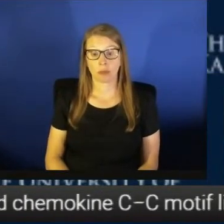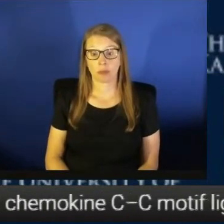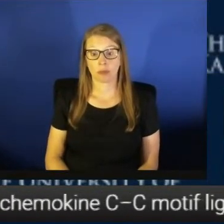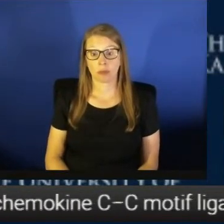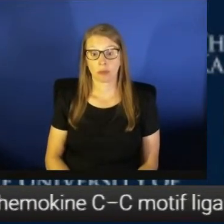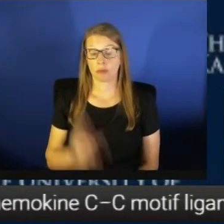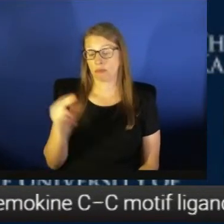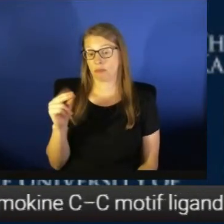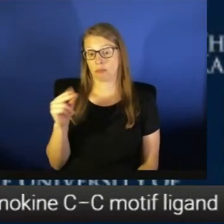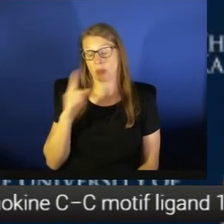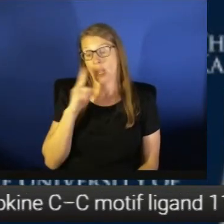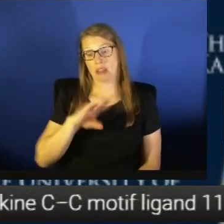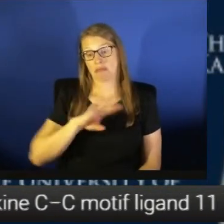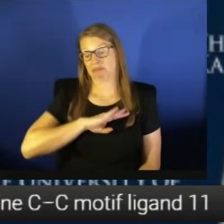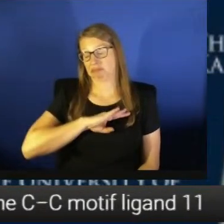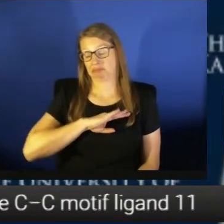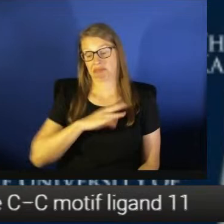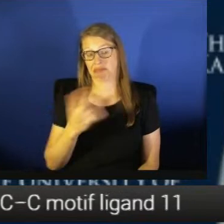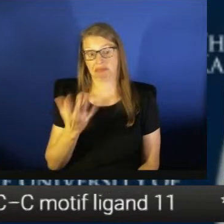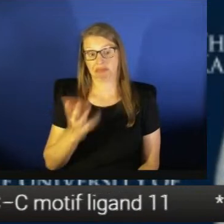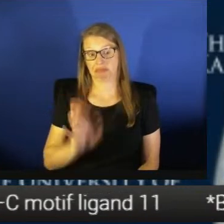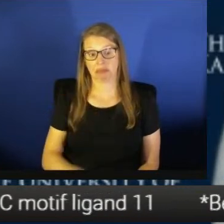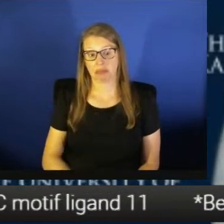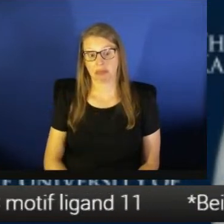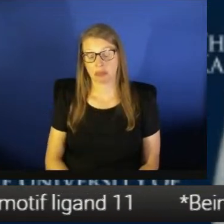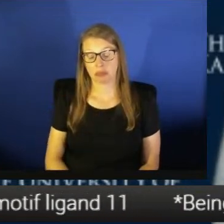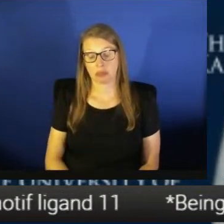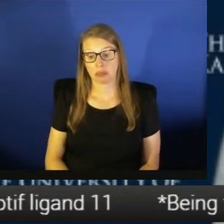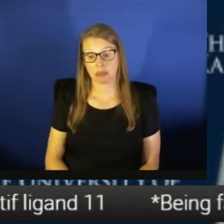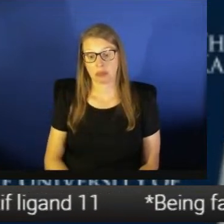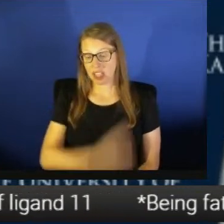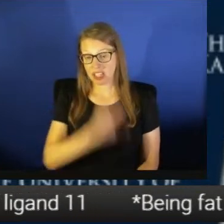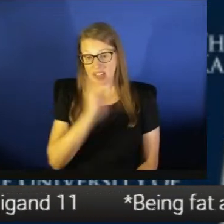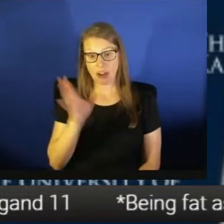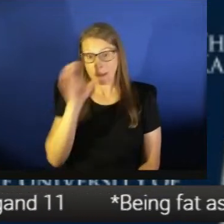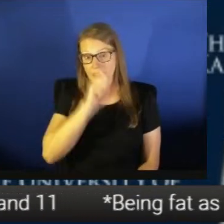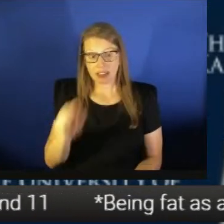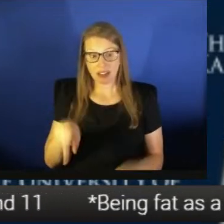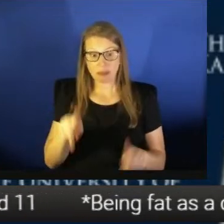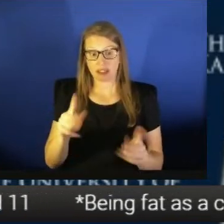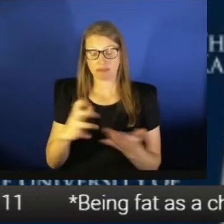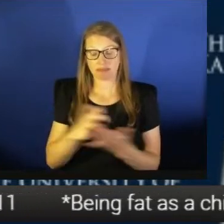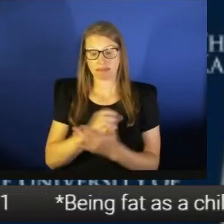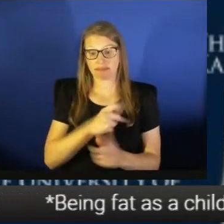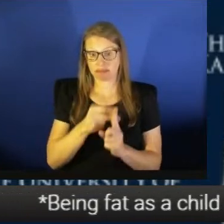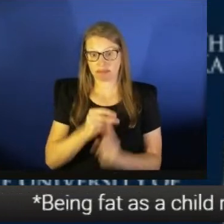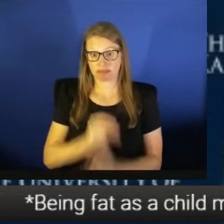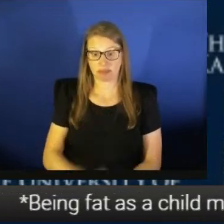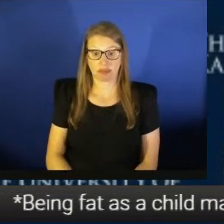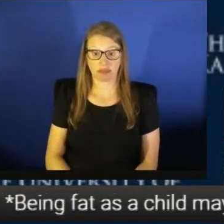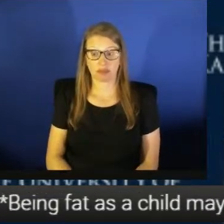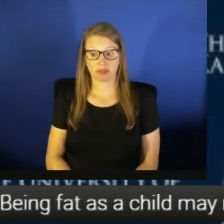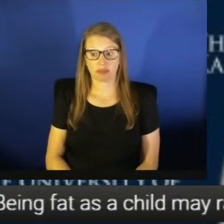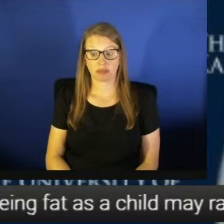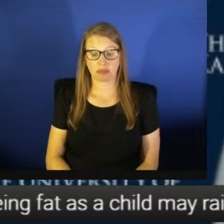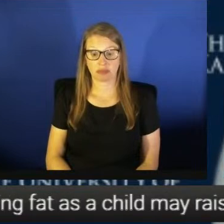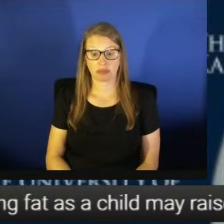No, I think that's good. Never miss that opportunity to vaccinate. Get